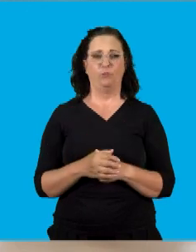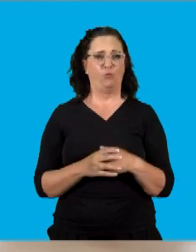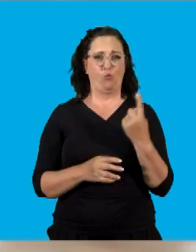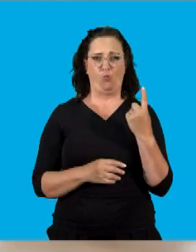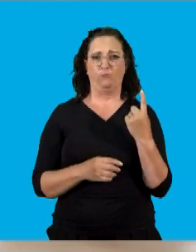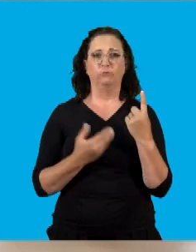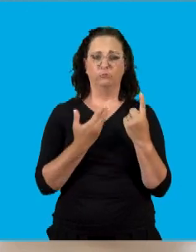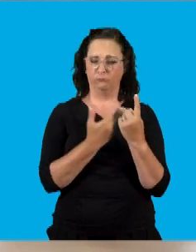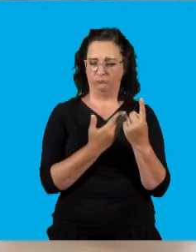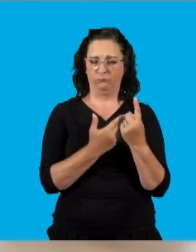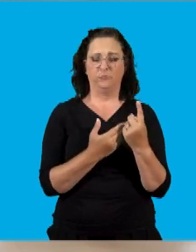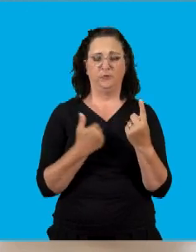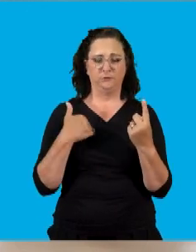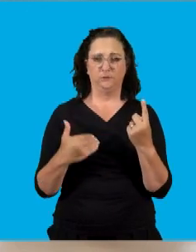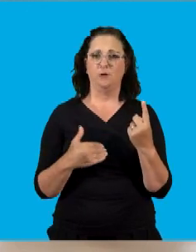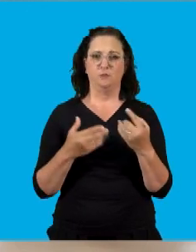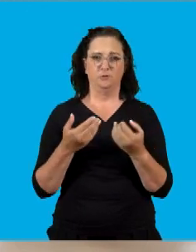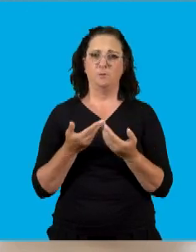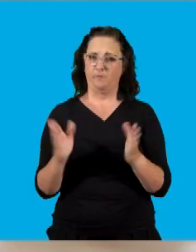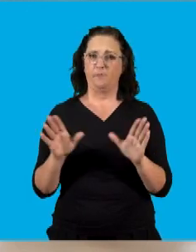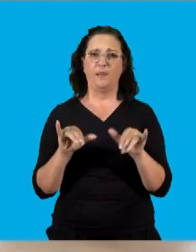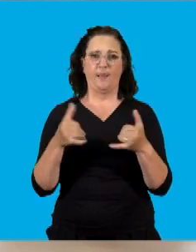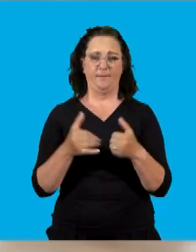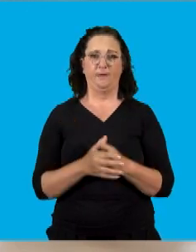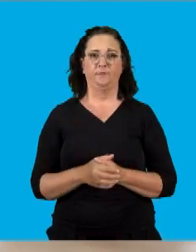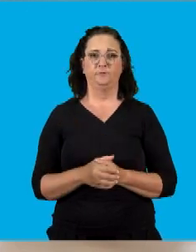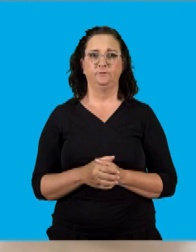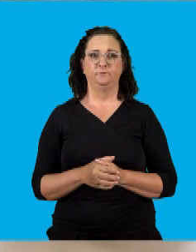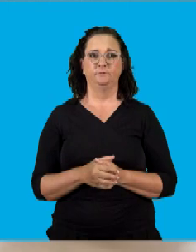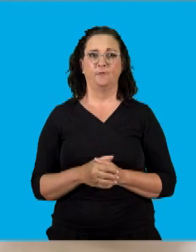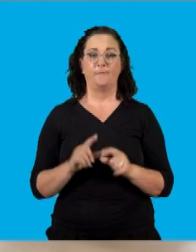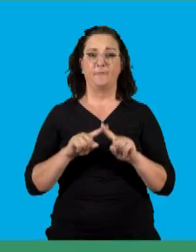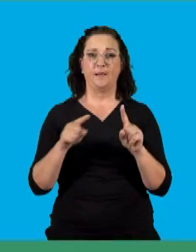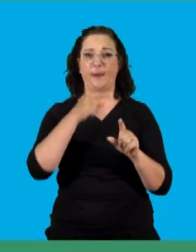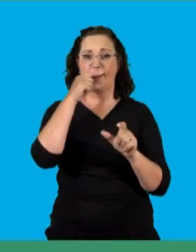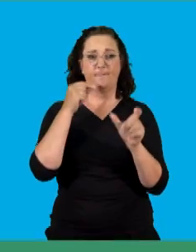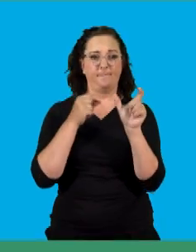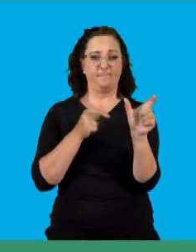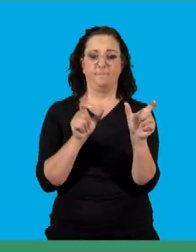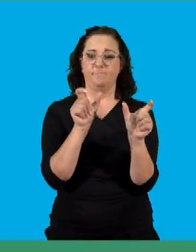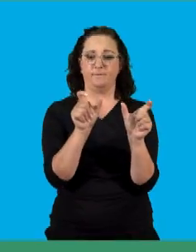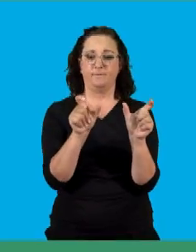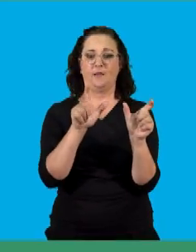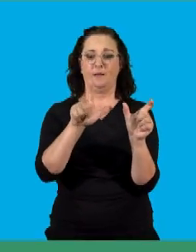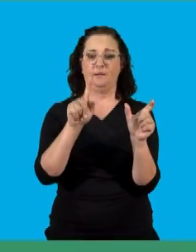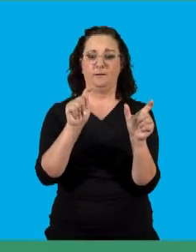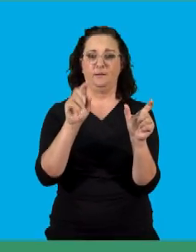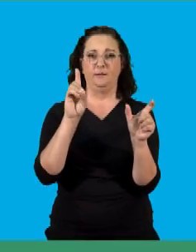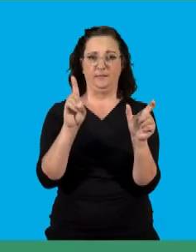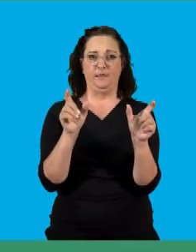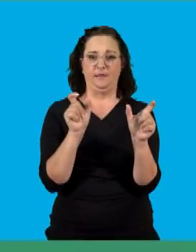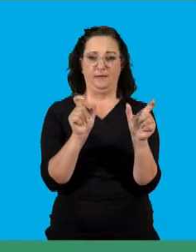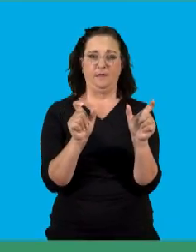with. One person can start a public company. The company name ends with letters